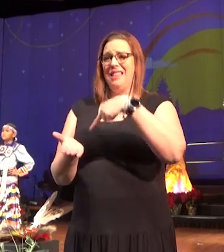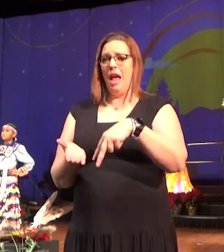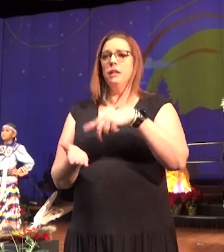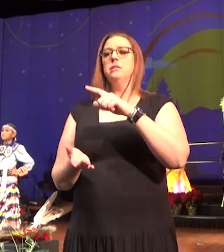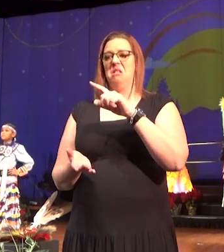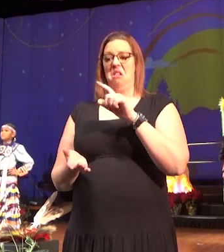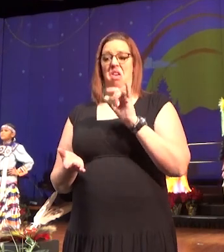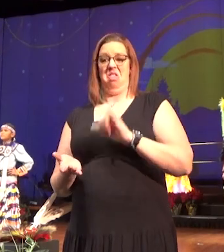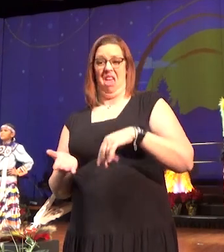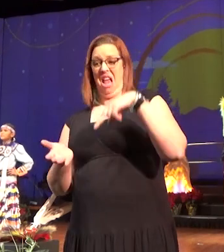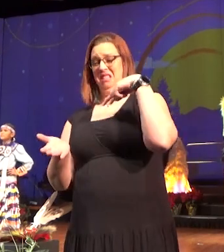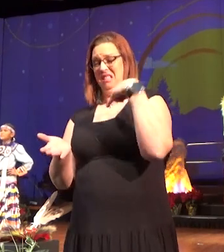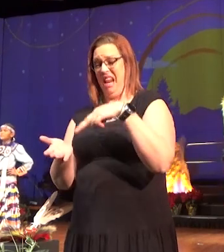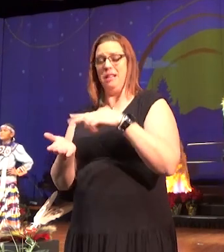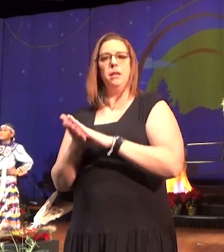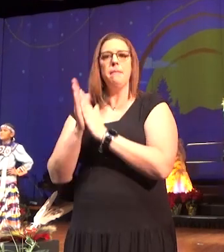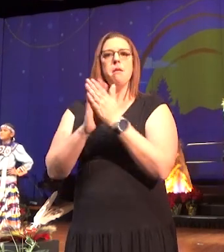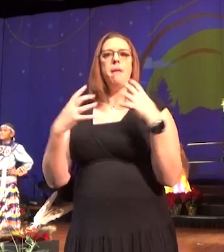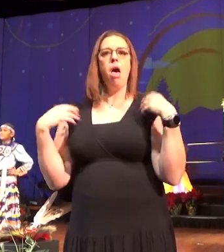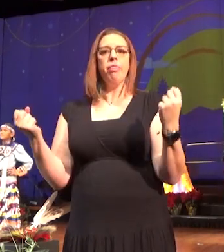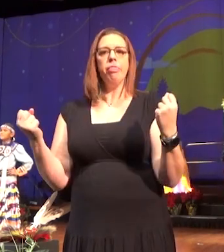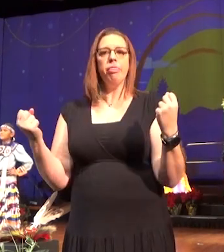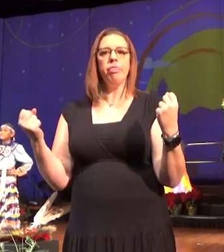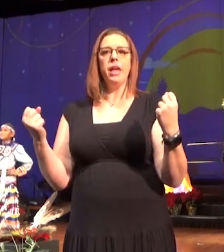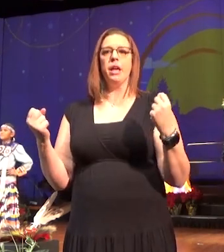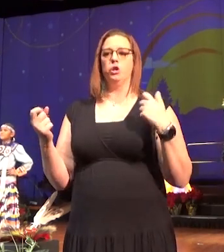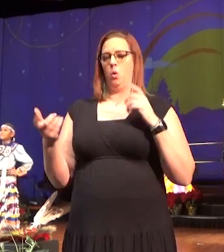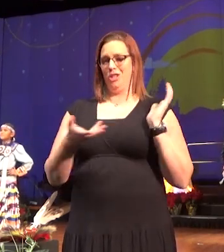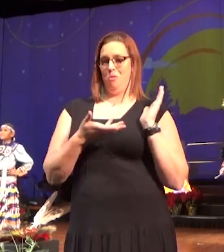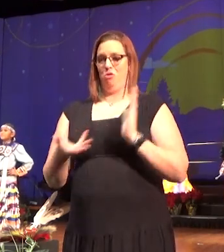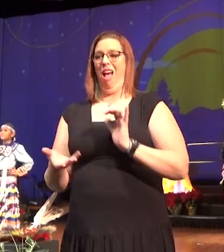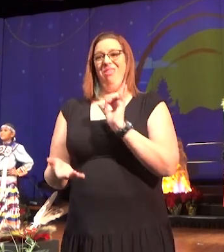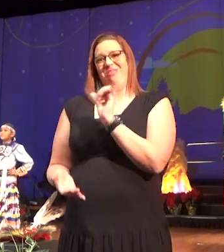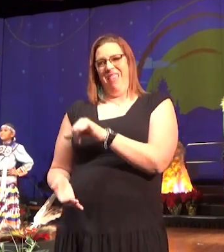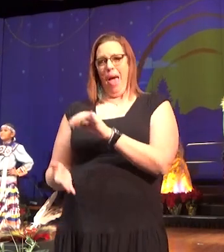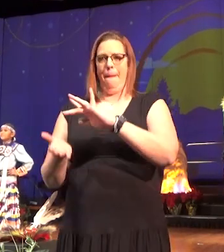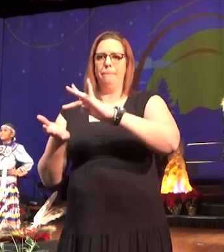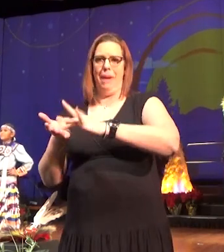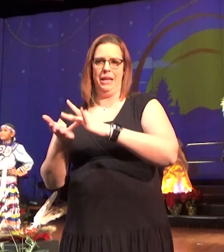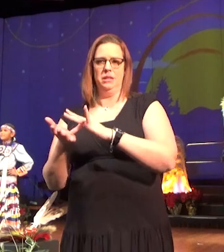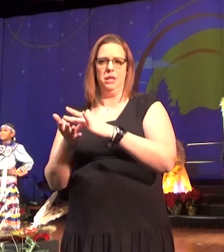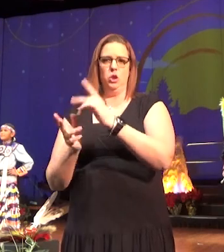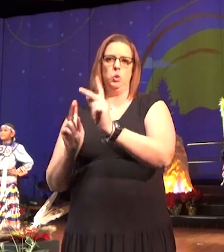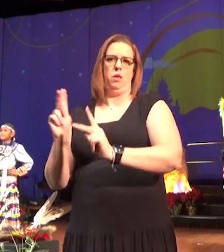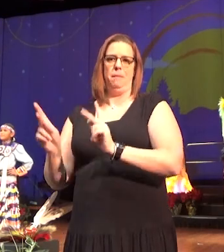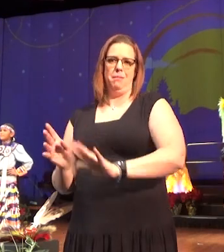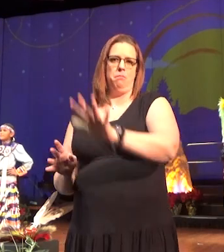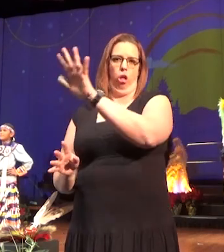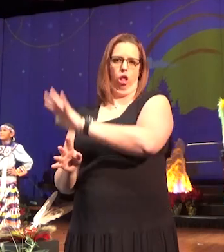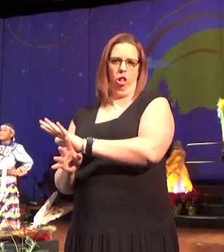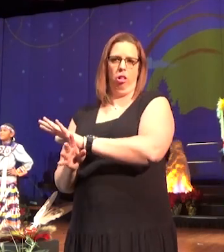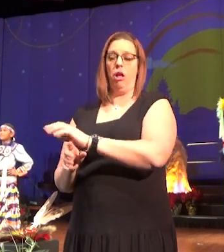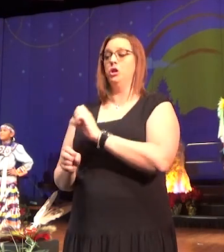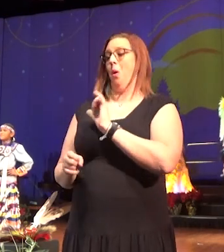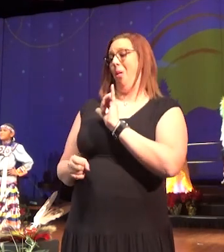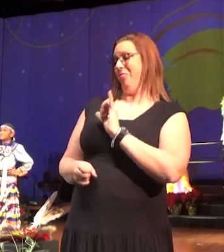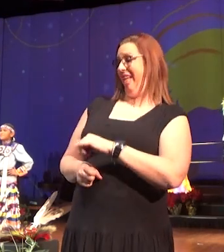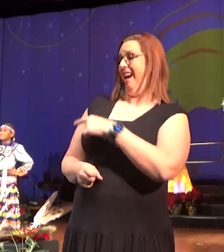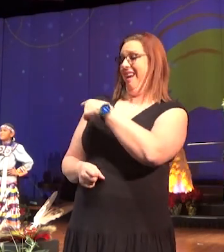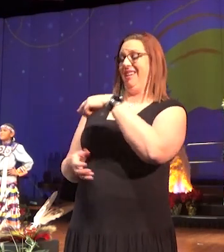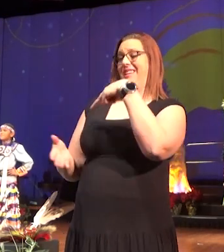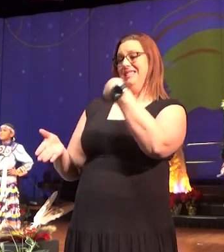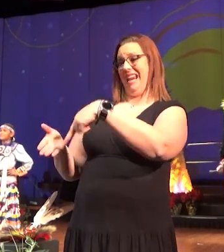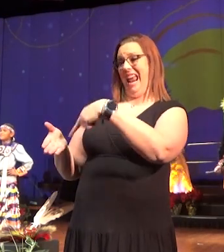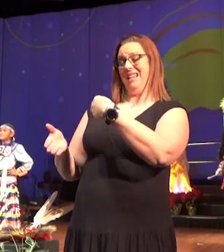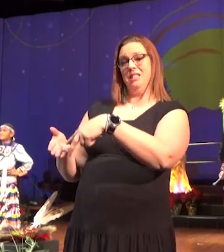became healthy. And she brought that kind of medicine to the people. So in this style of dance, when she dances, she's praying